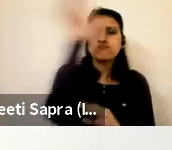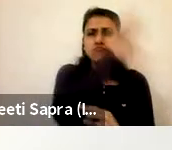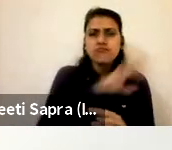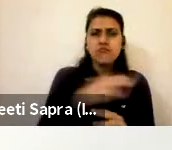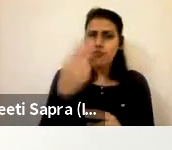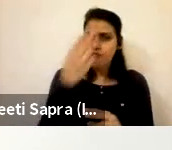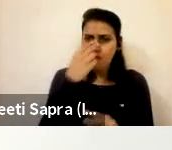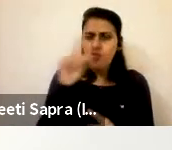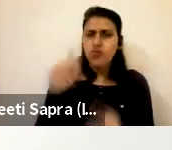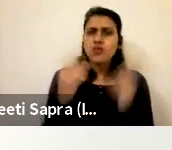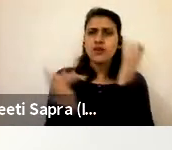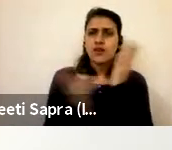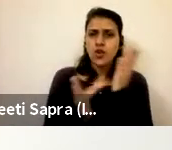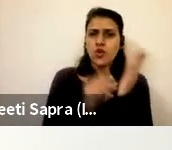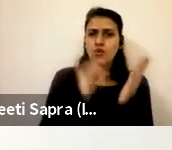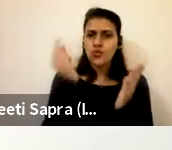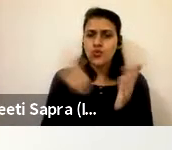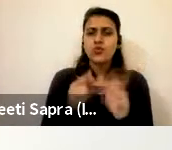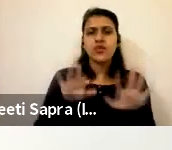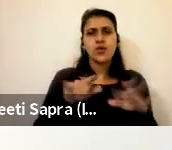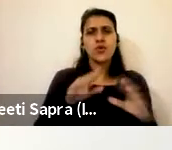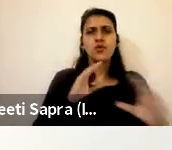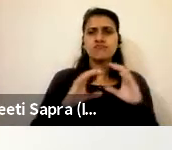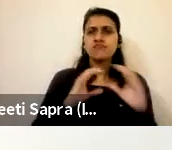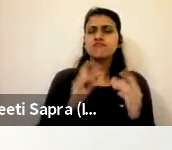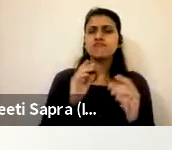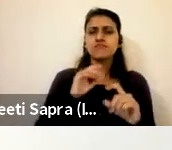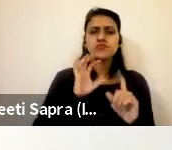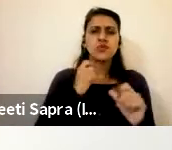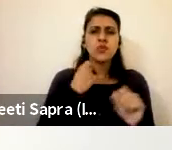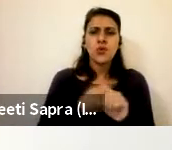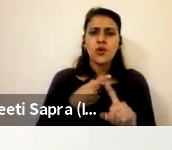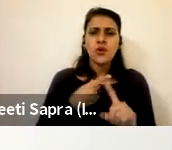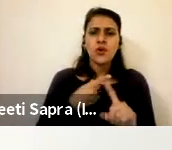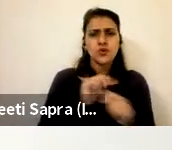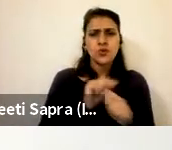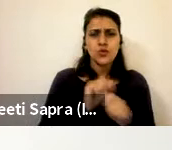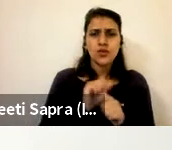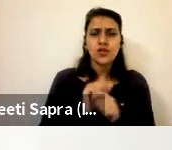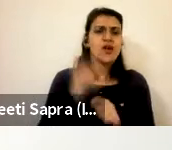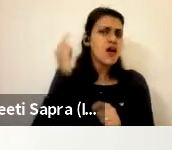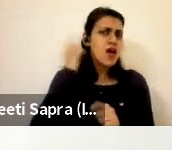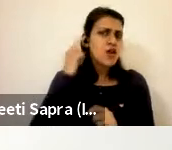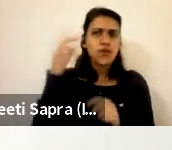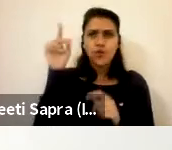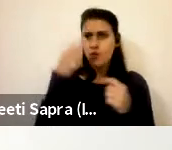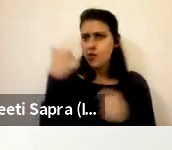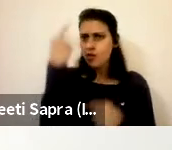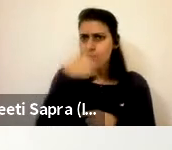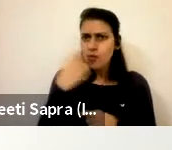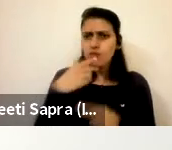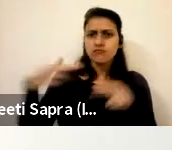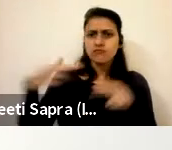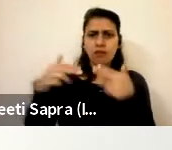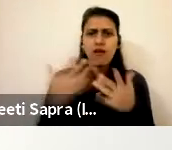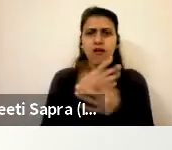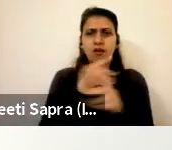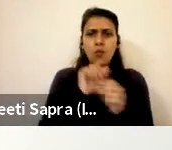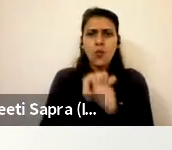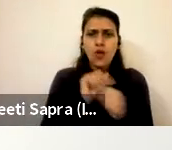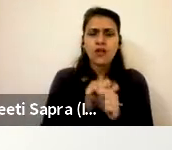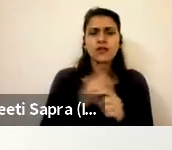using technology and community services. We work in the area of document and audio-video accessibility for people with disabilities, and also